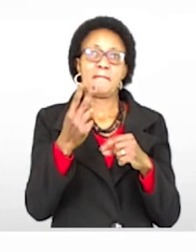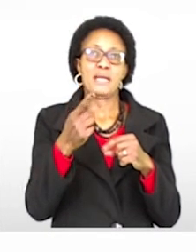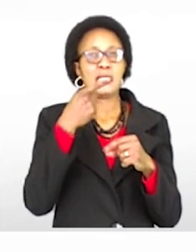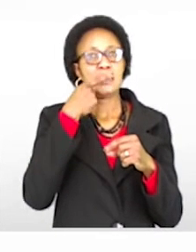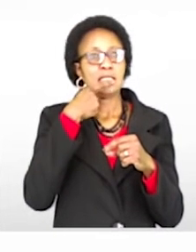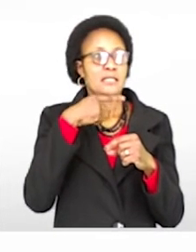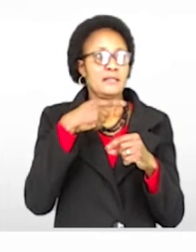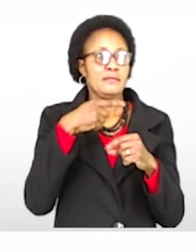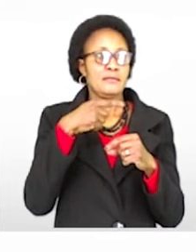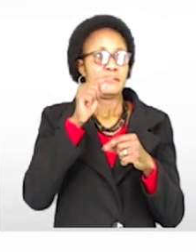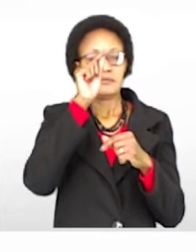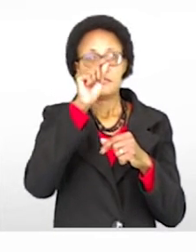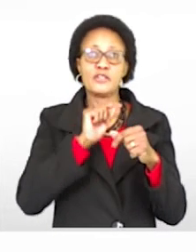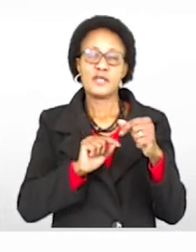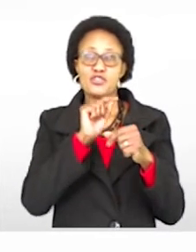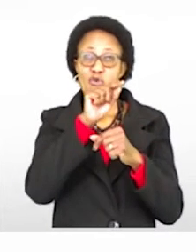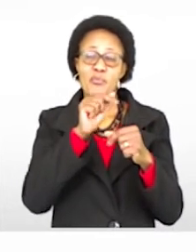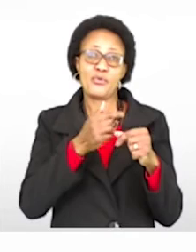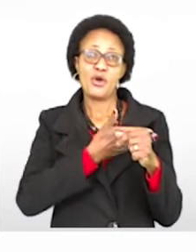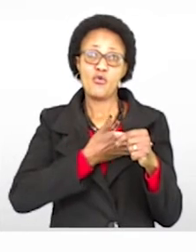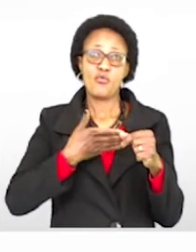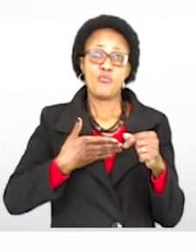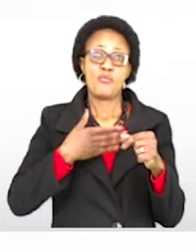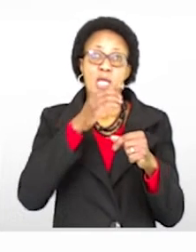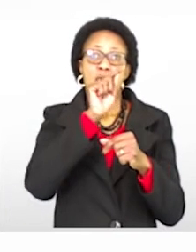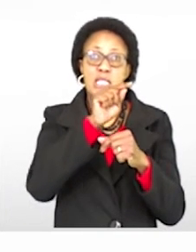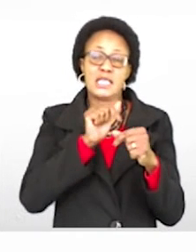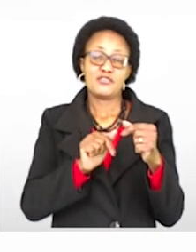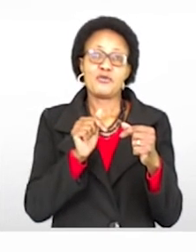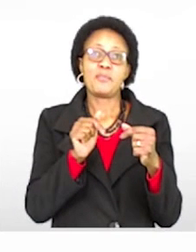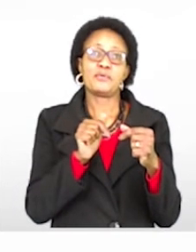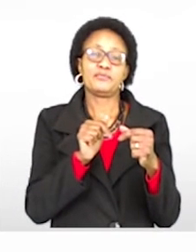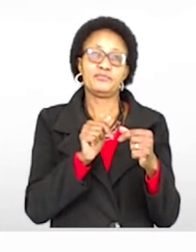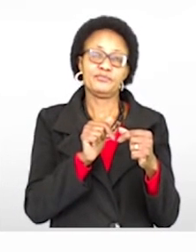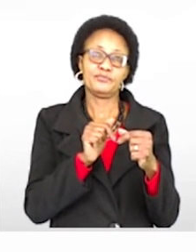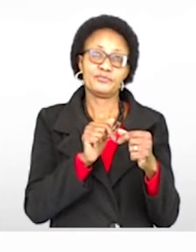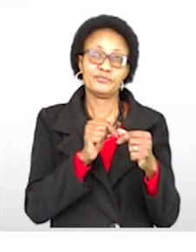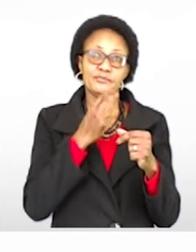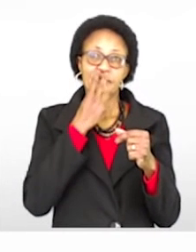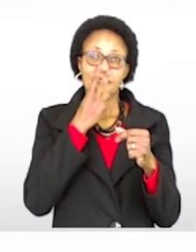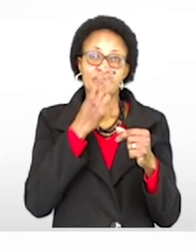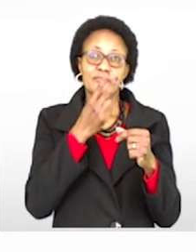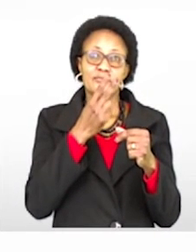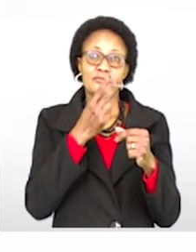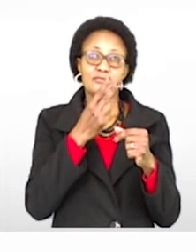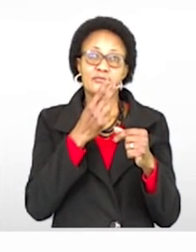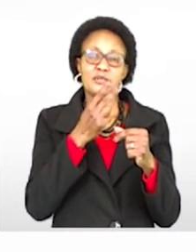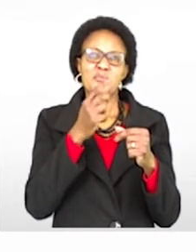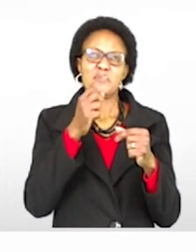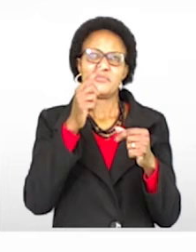We see these kind of people when we go to a shop. For example,